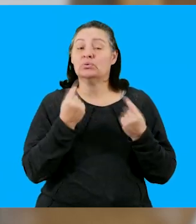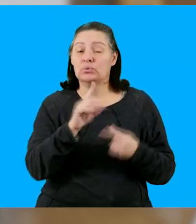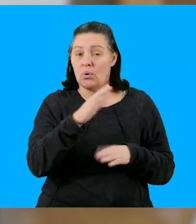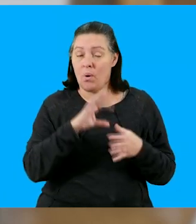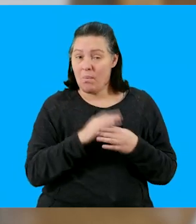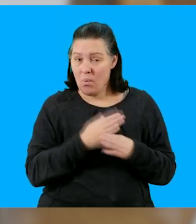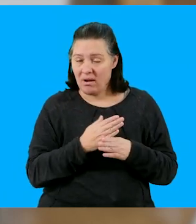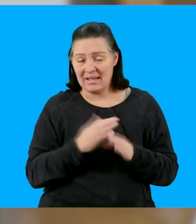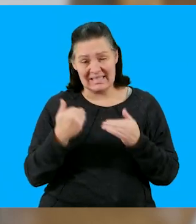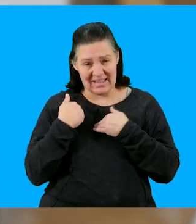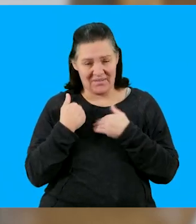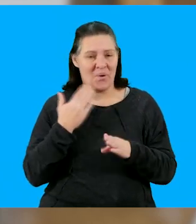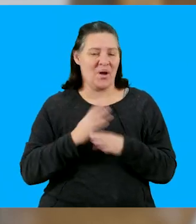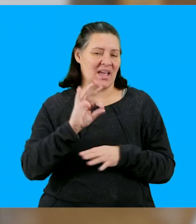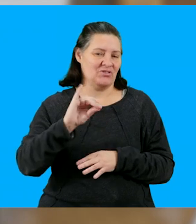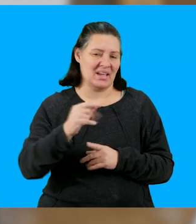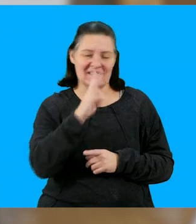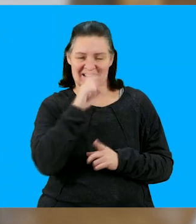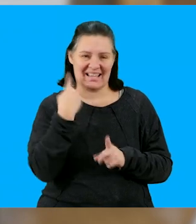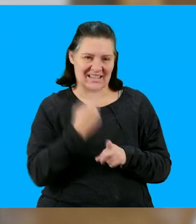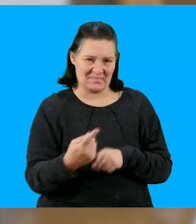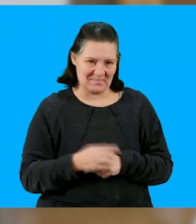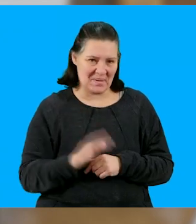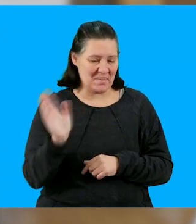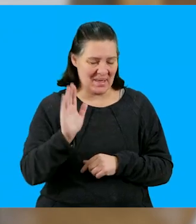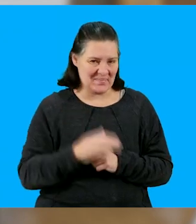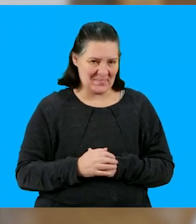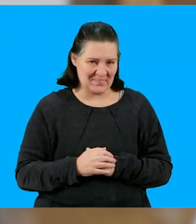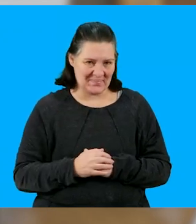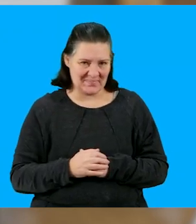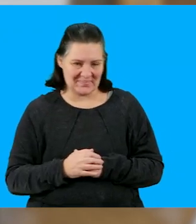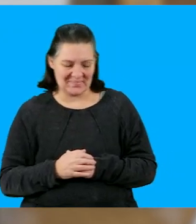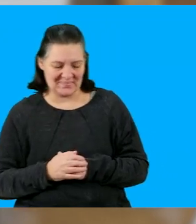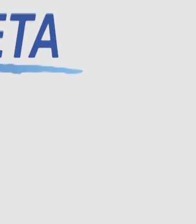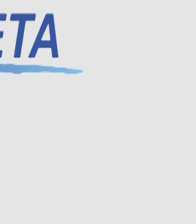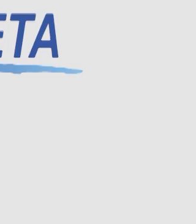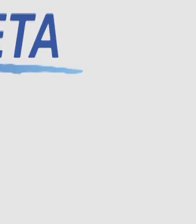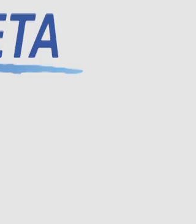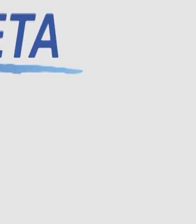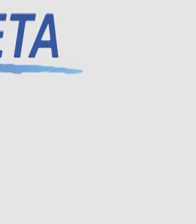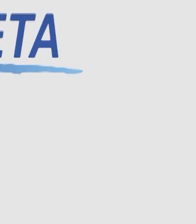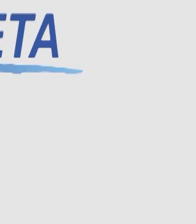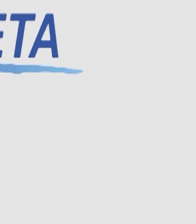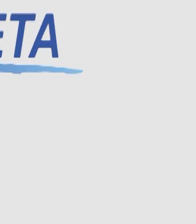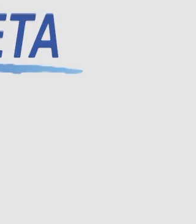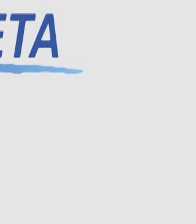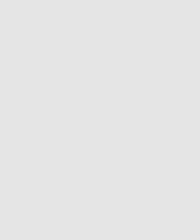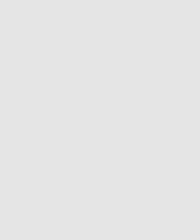your homework, stay safe, and work every day. Until next time, goodbye.